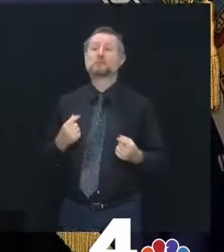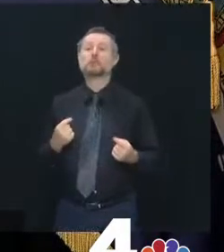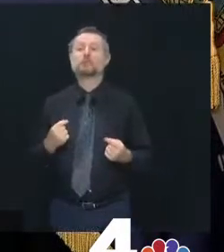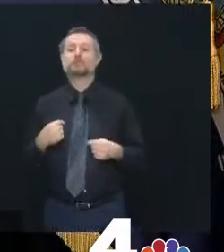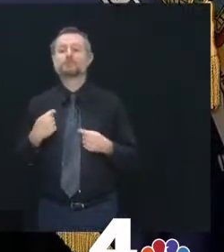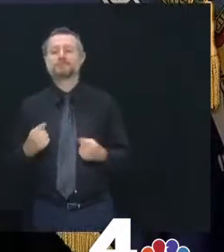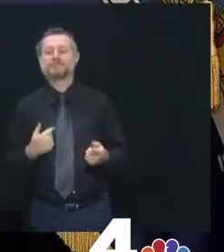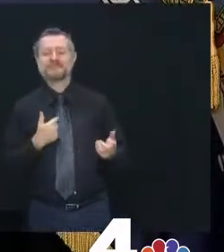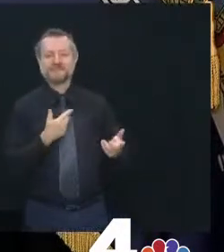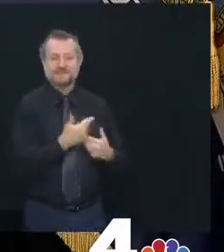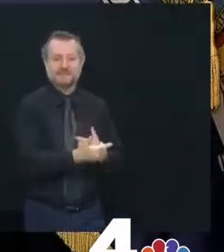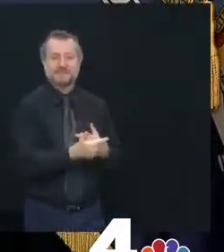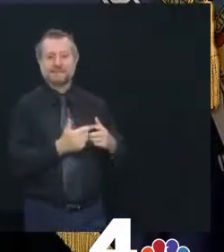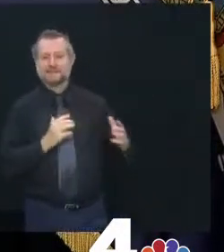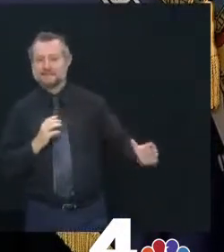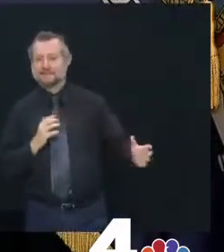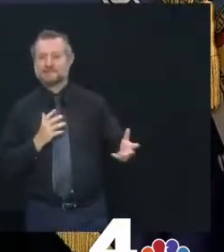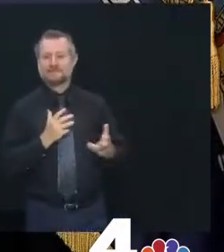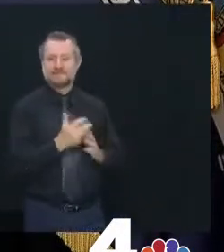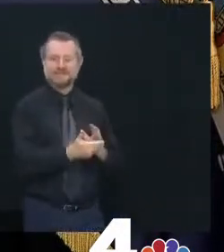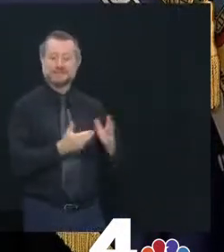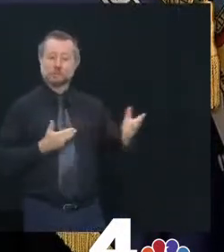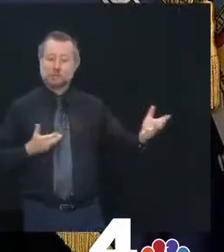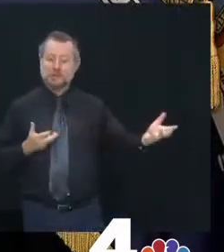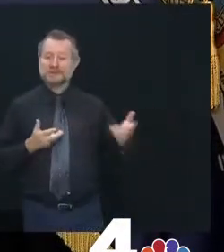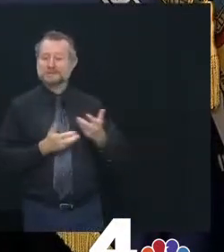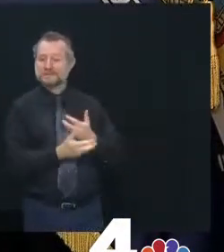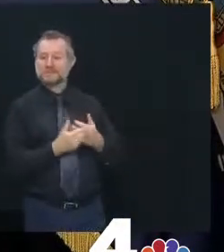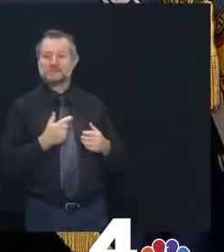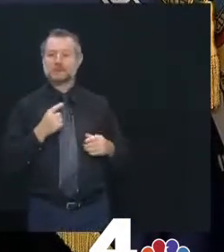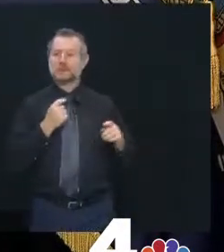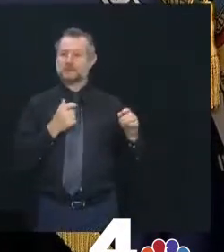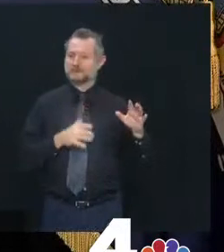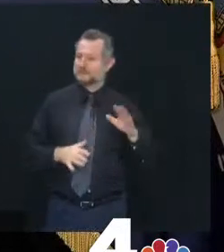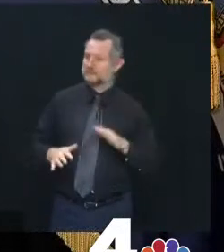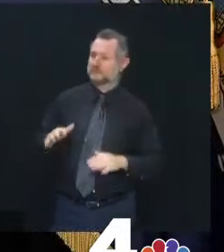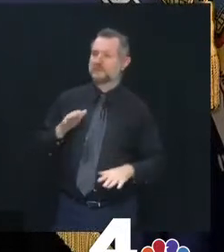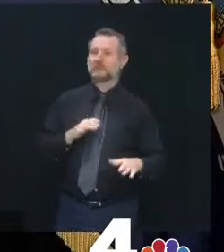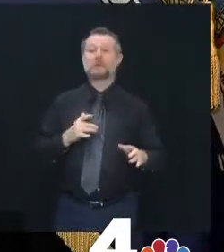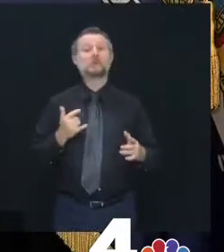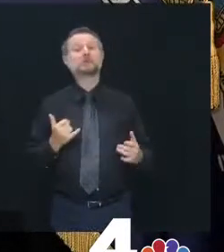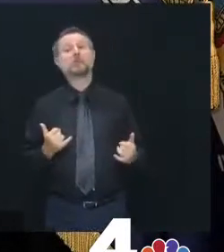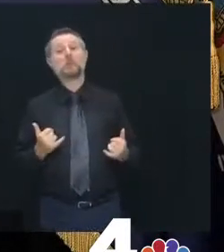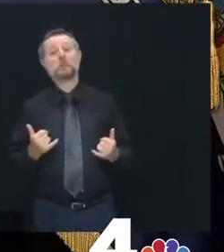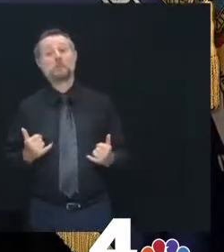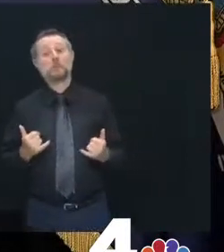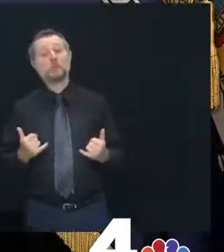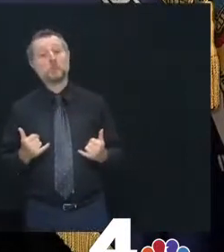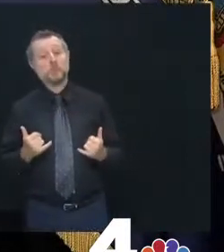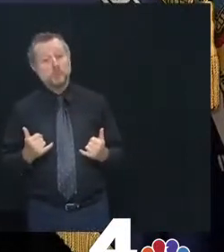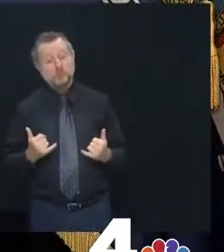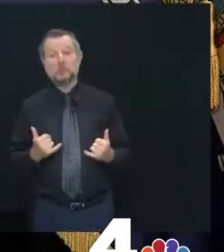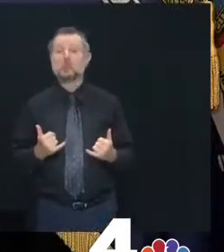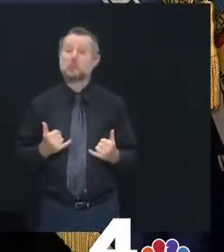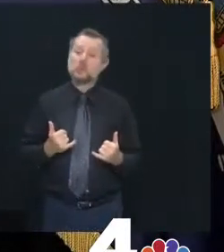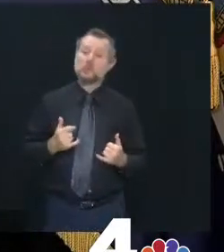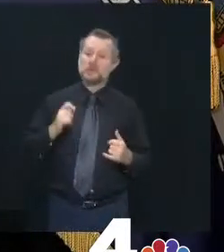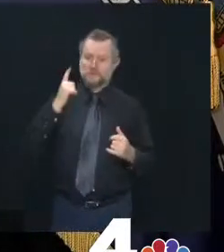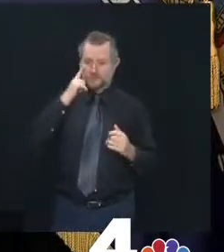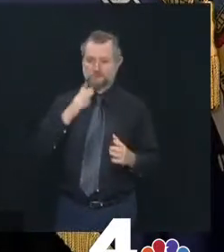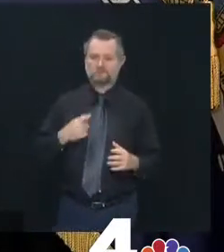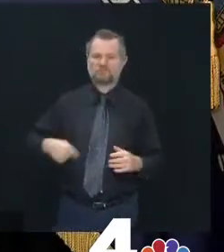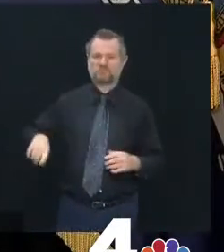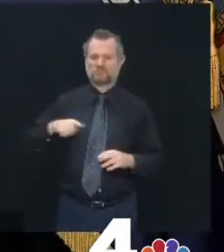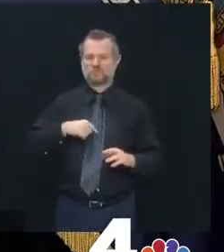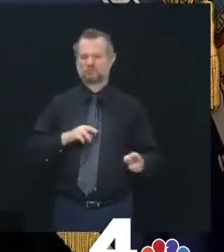first chapter. It was just sort of evolving. Here, the governors have framed